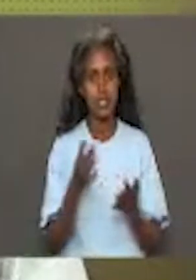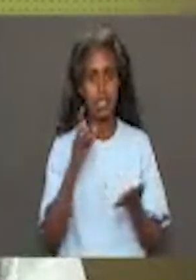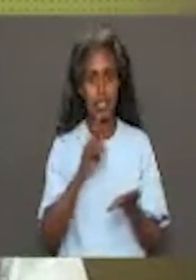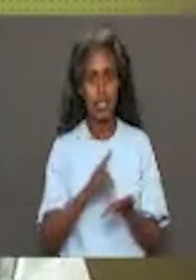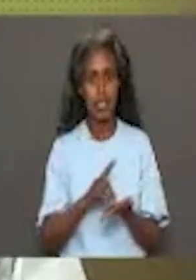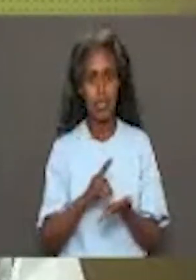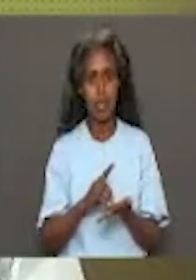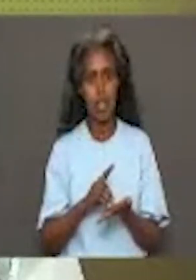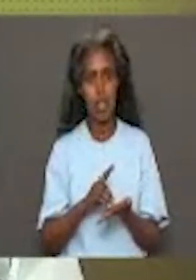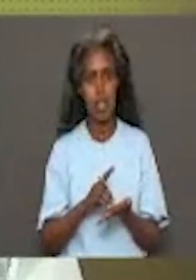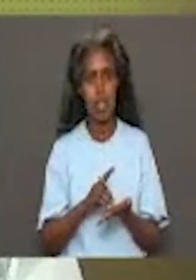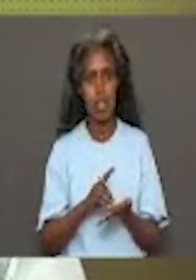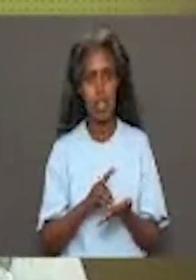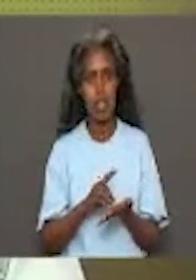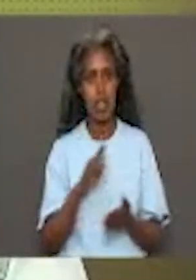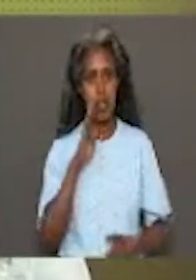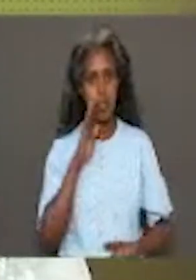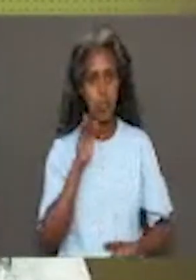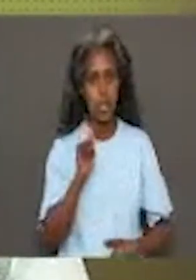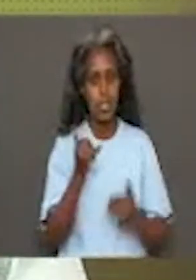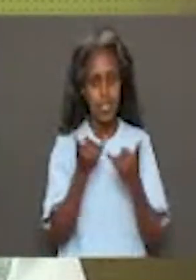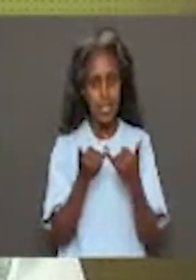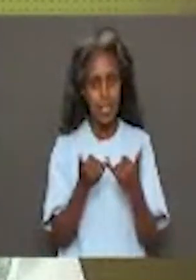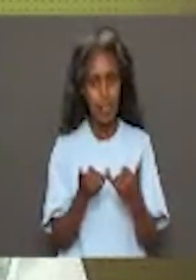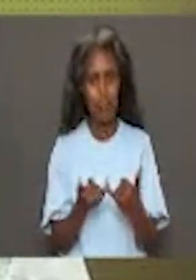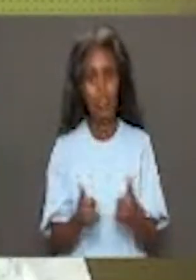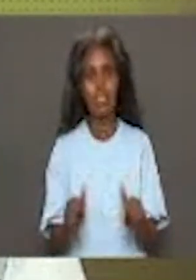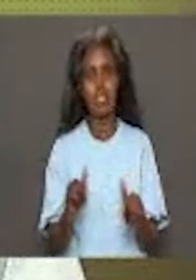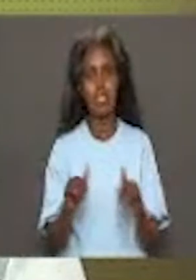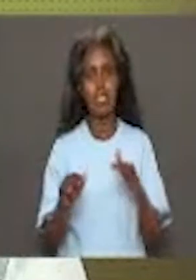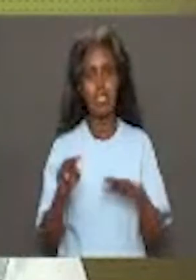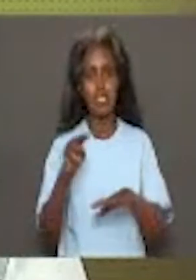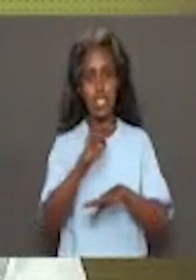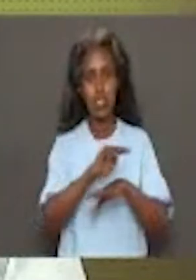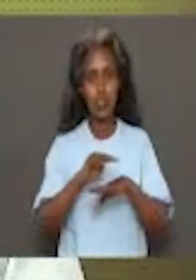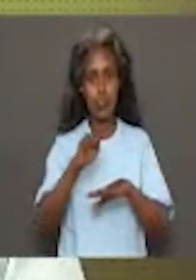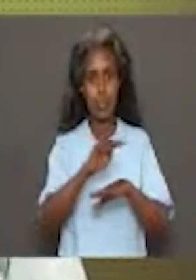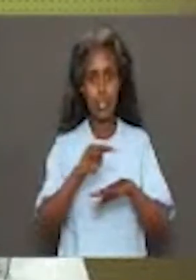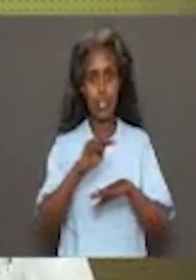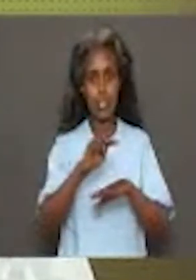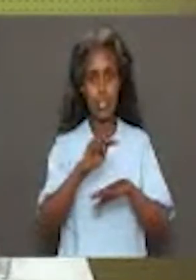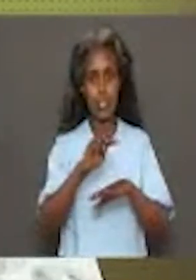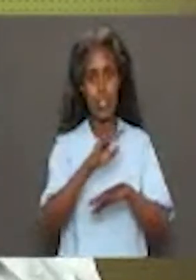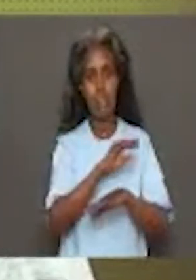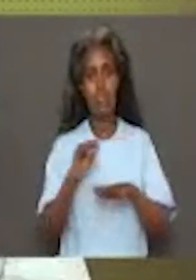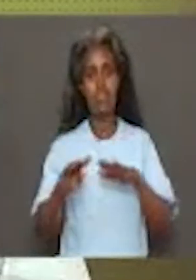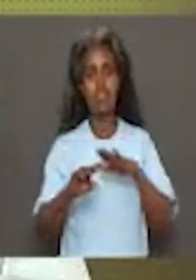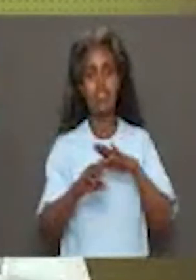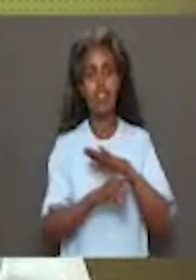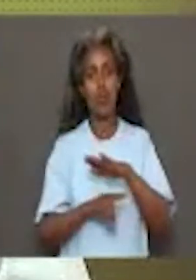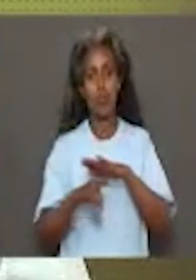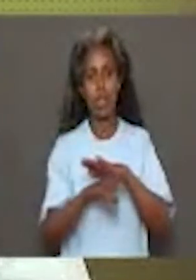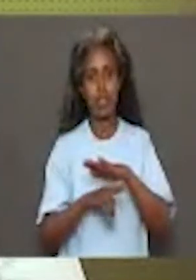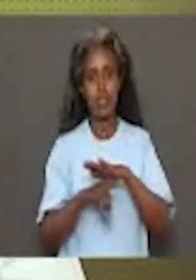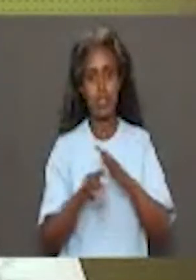a decimal by dividing the numerator by the